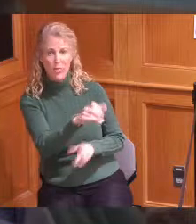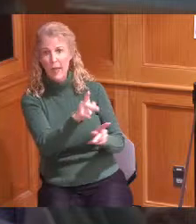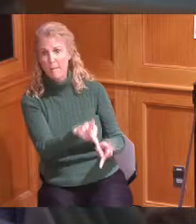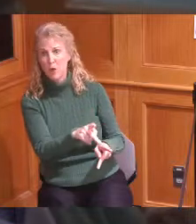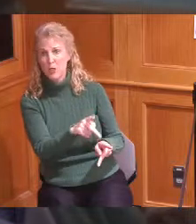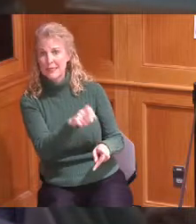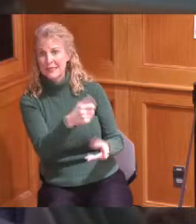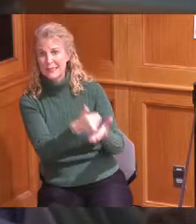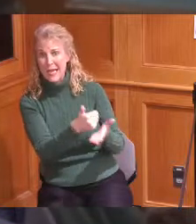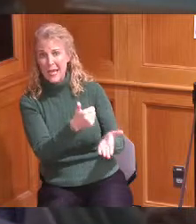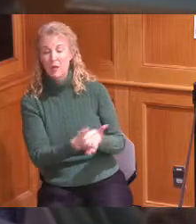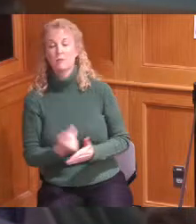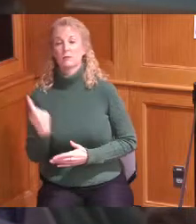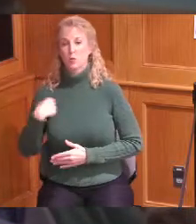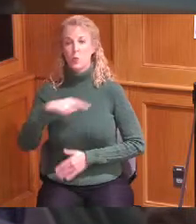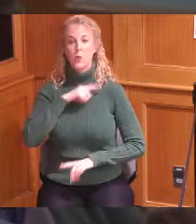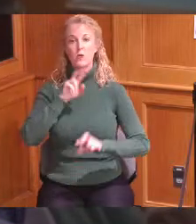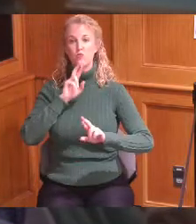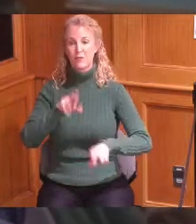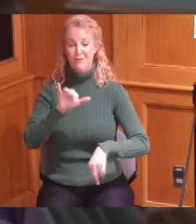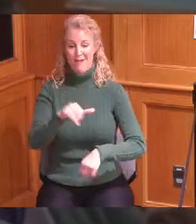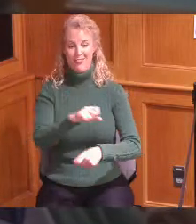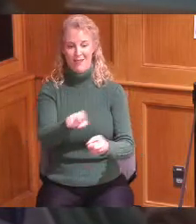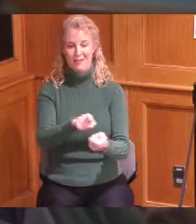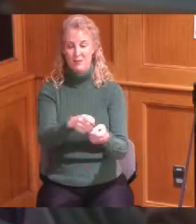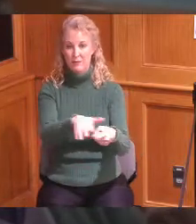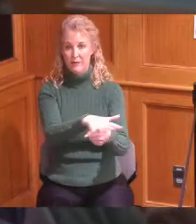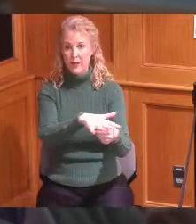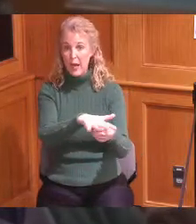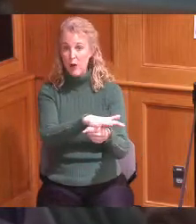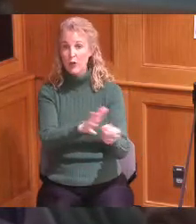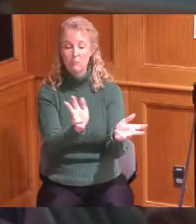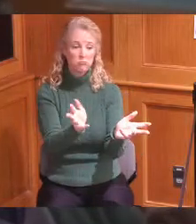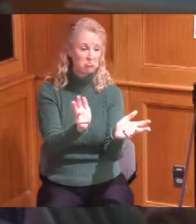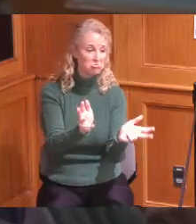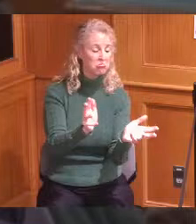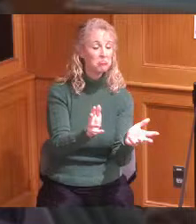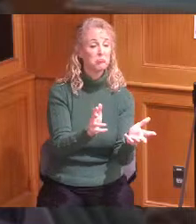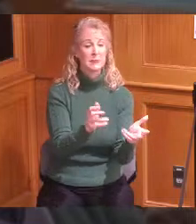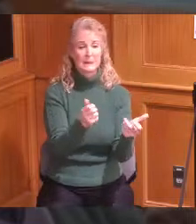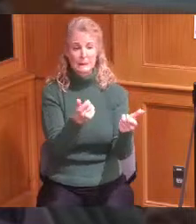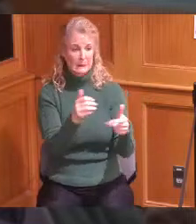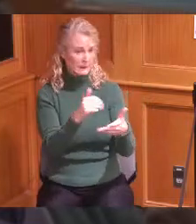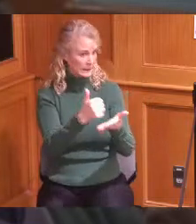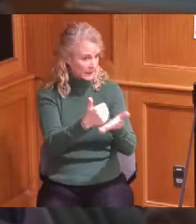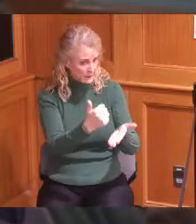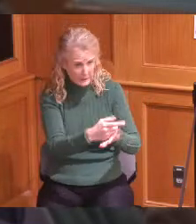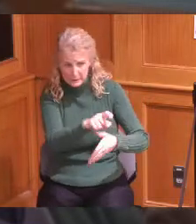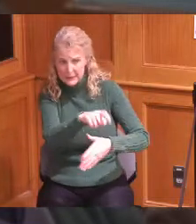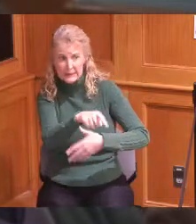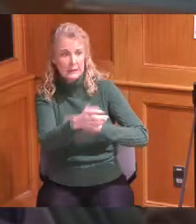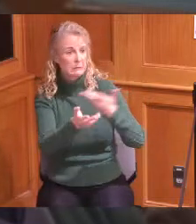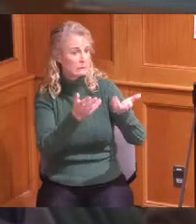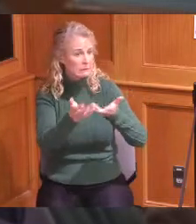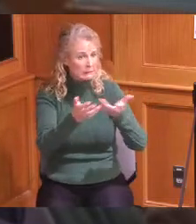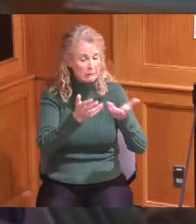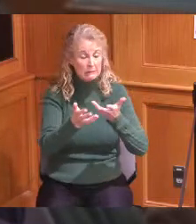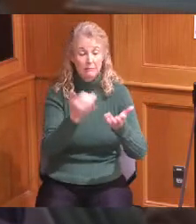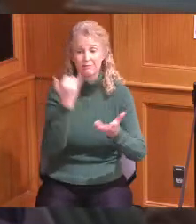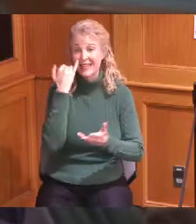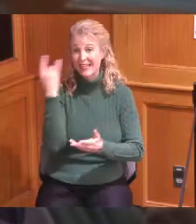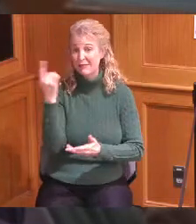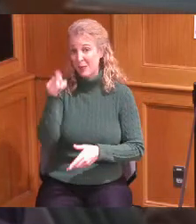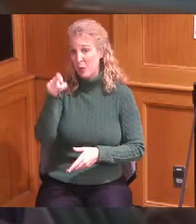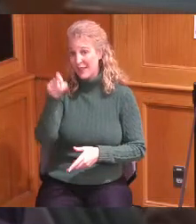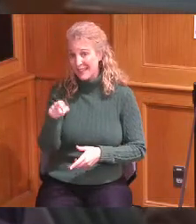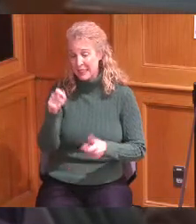an outreach worker will respond to that location and engage with that individual, try to understand what their situation is. If needed, complete a